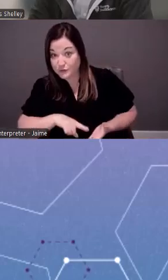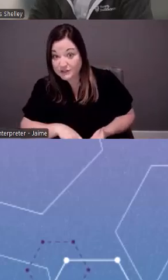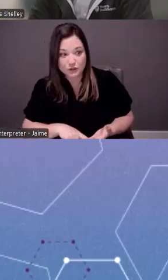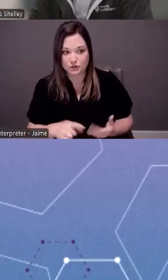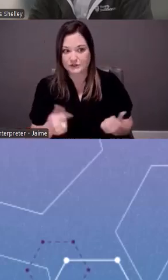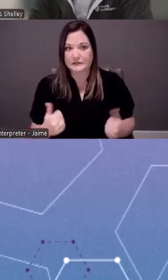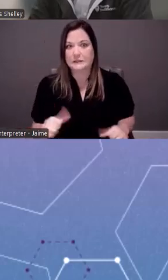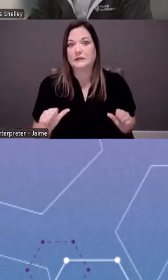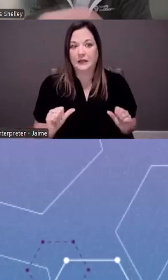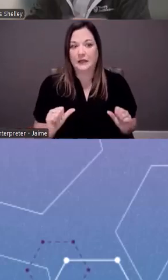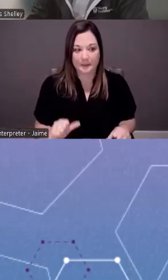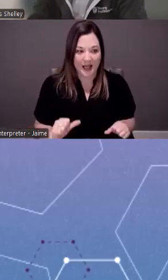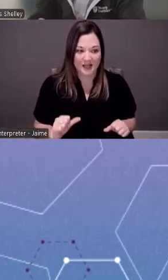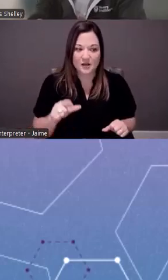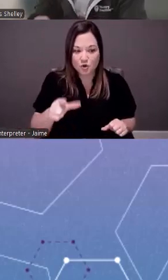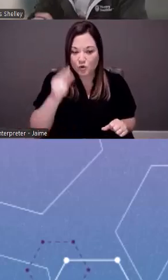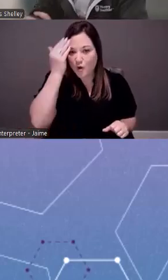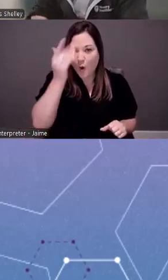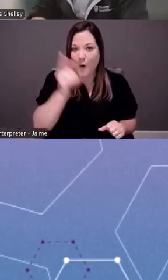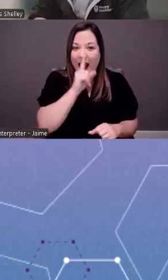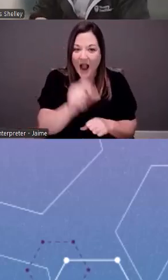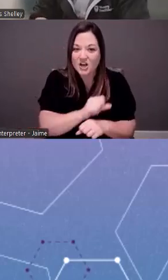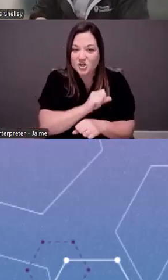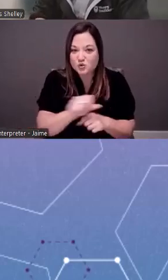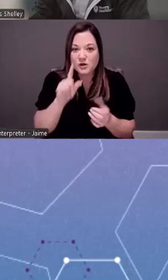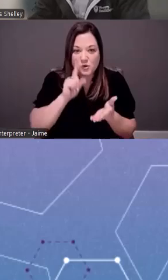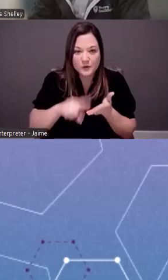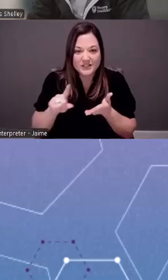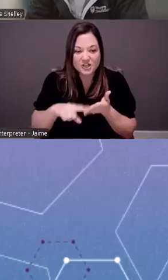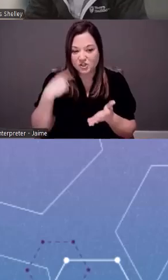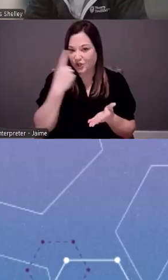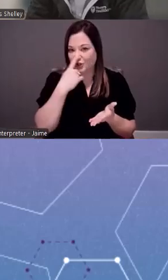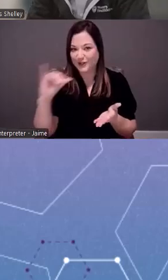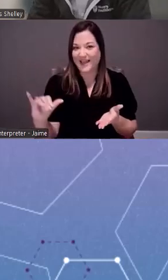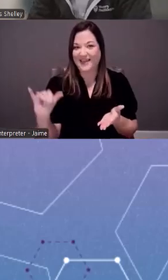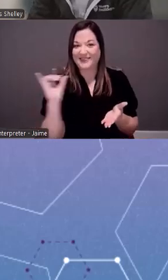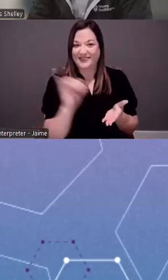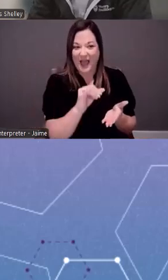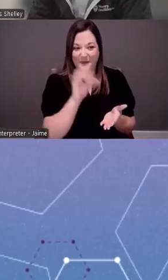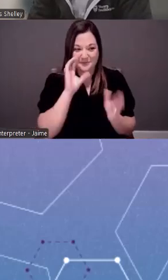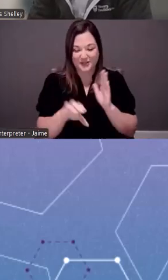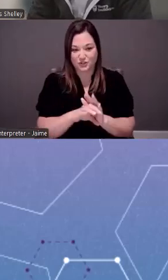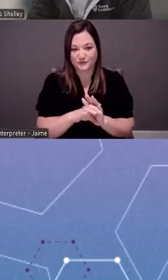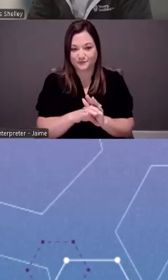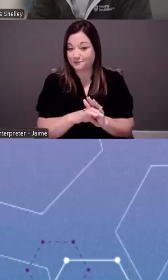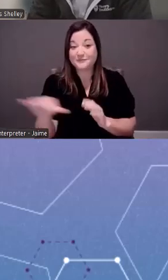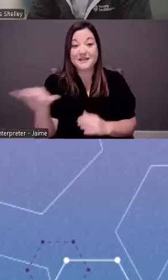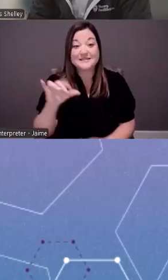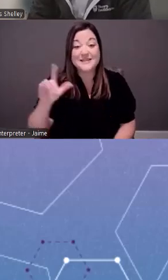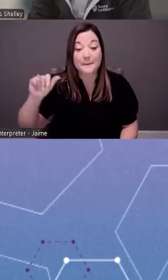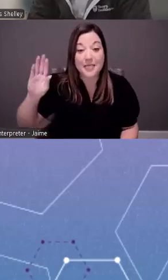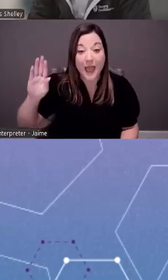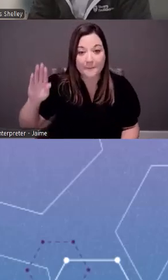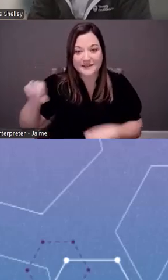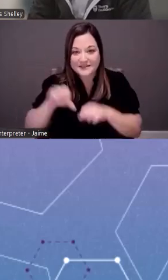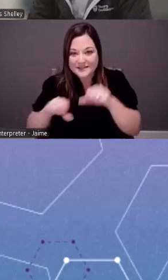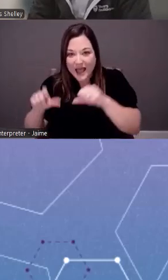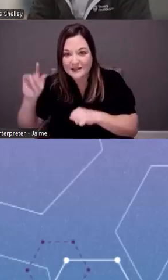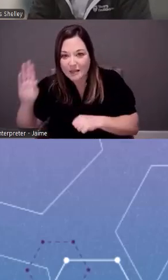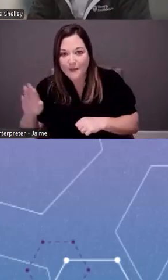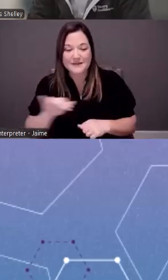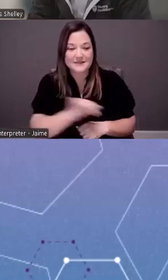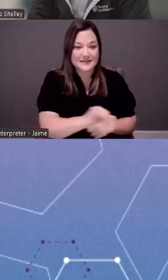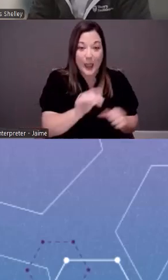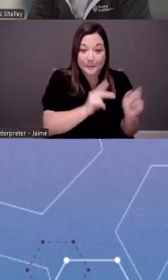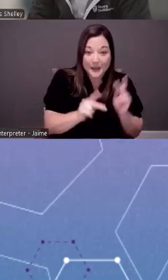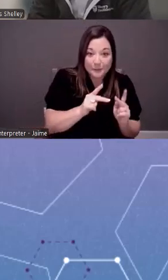capacity know, actual research maybe looks more like this picture. And this picture is the same lab and the same researchers, but it looks